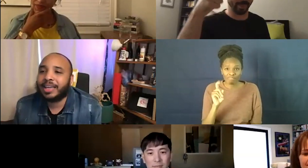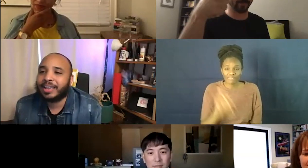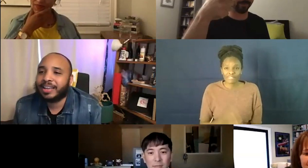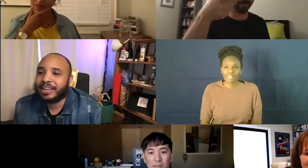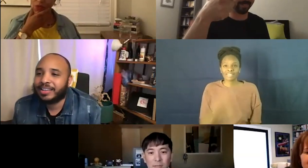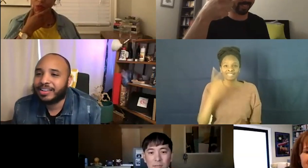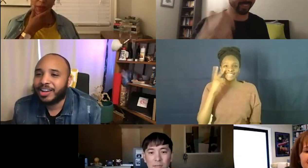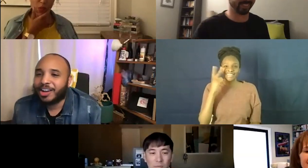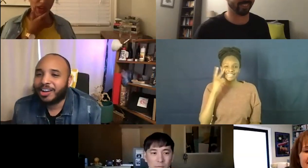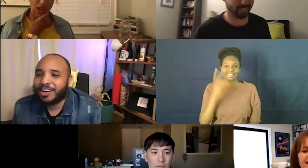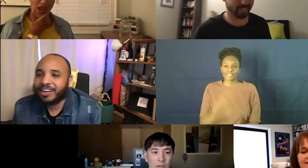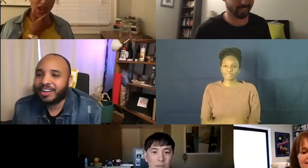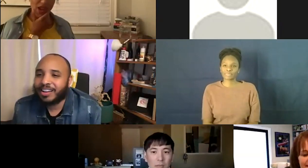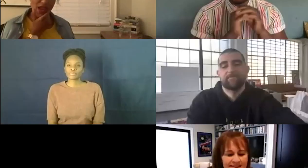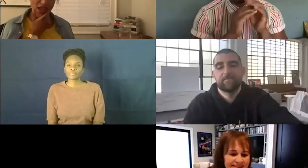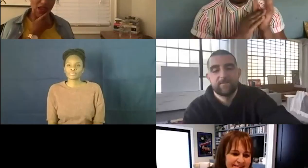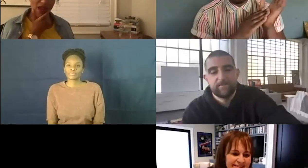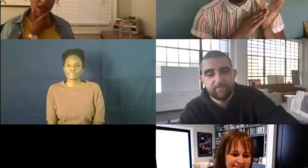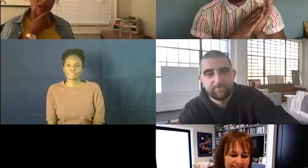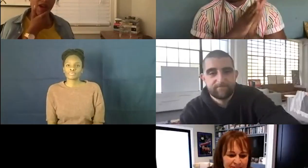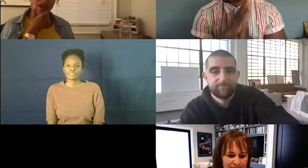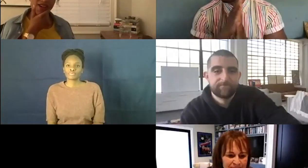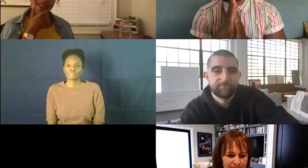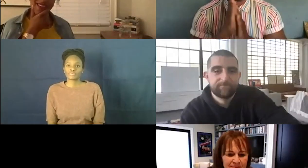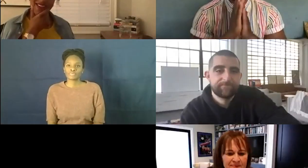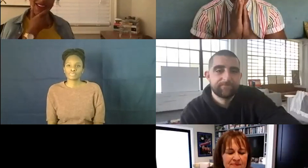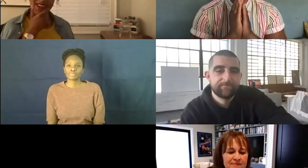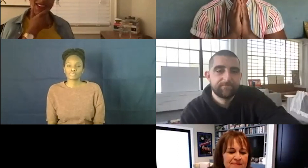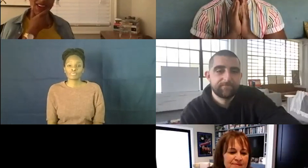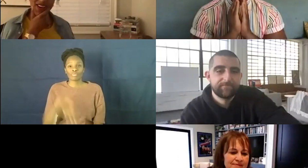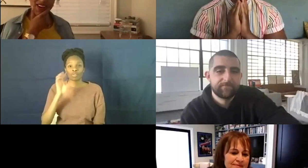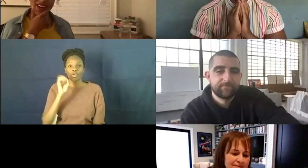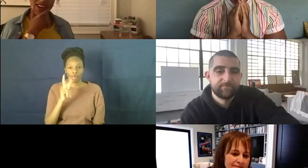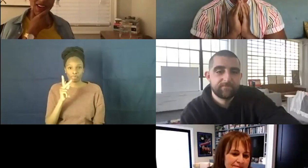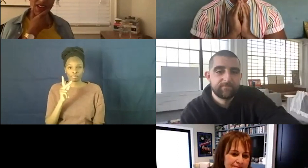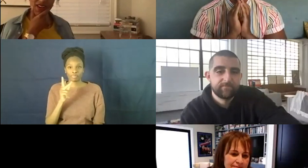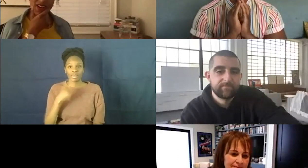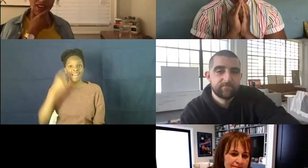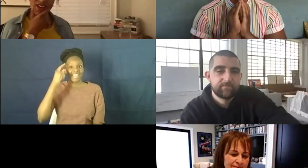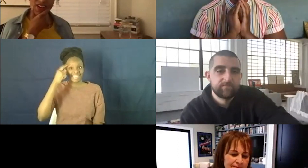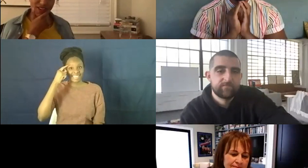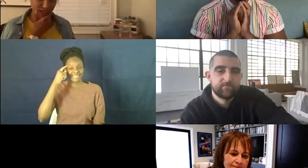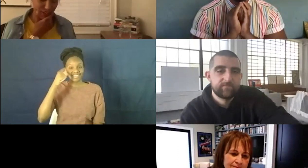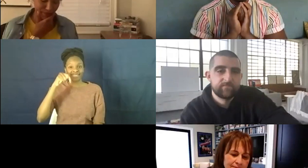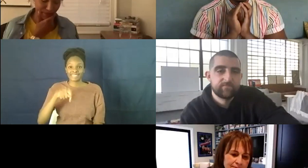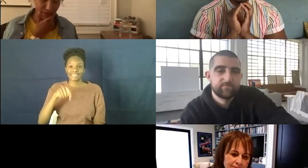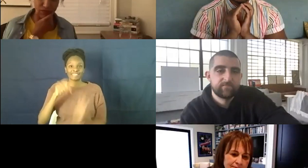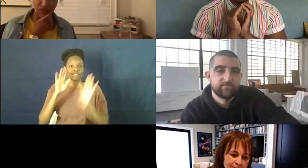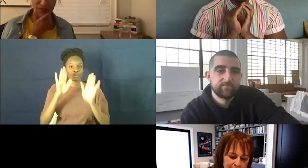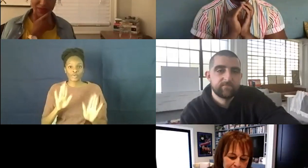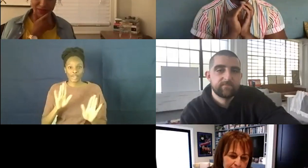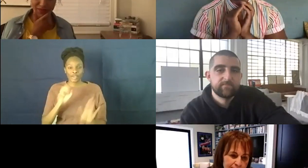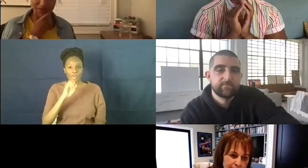Let's see. One is yes. Okay. Okay, so I think this is actually a really great question to close